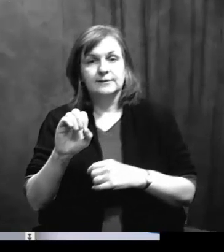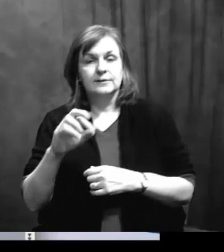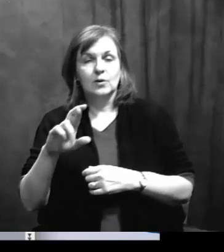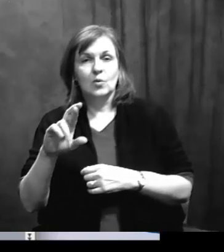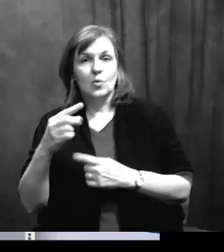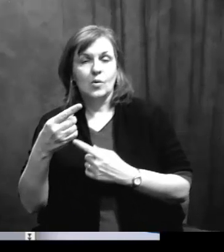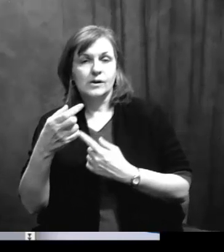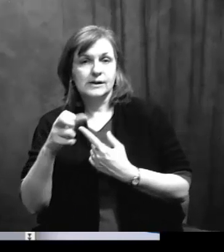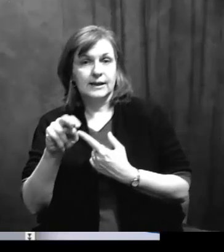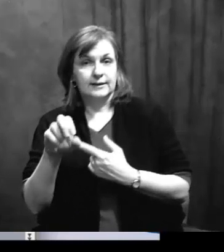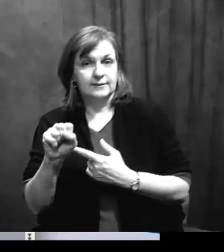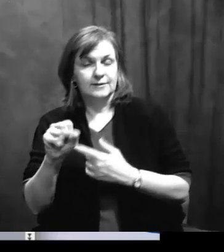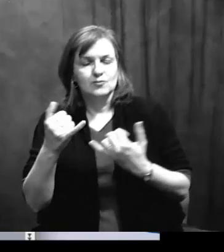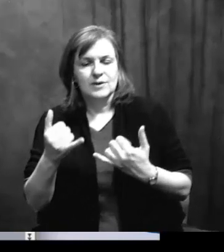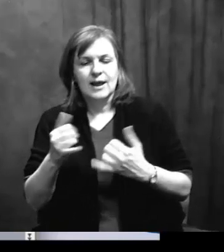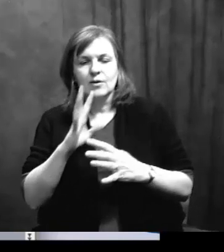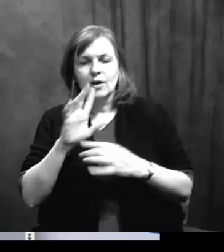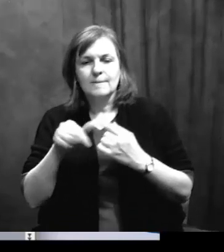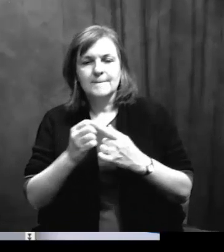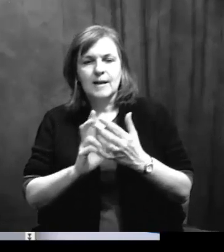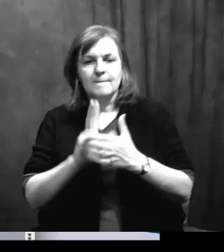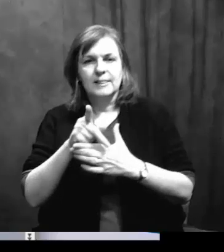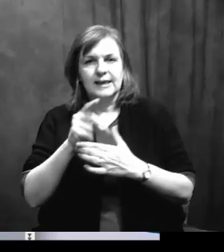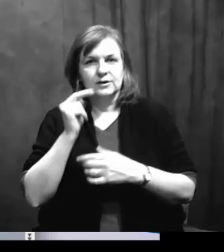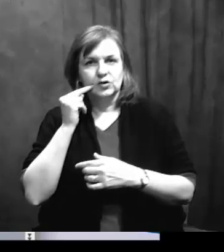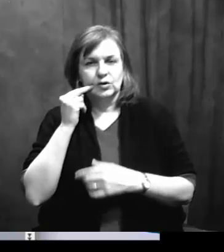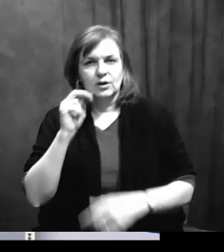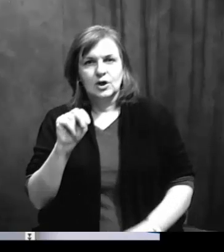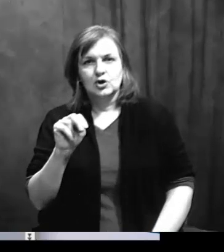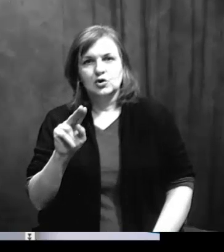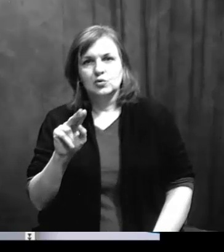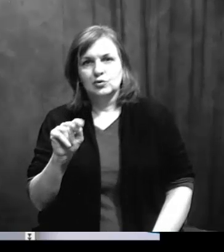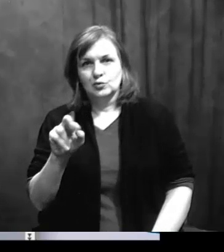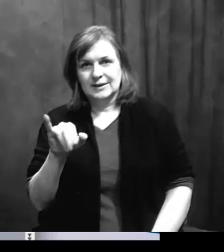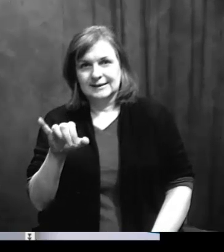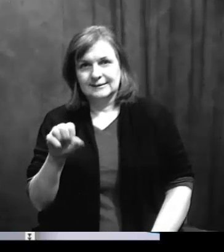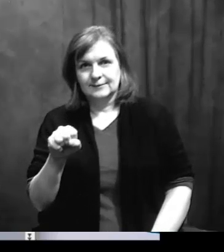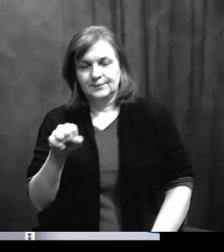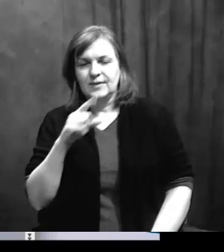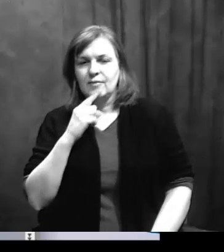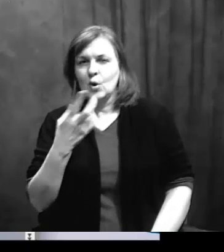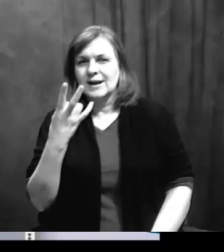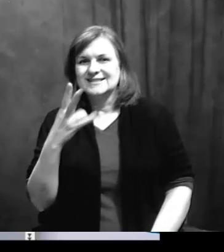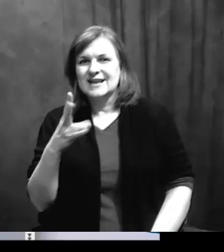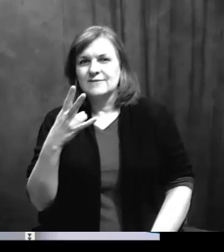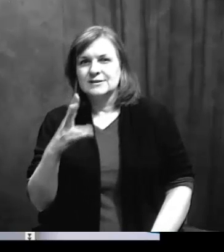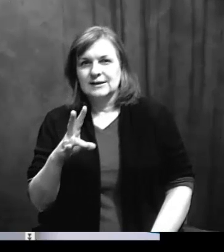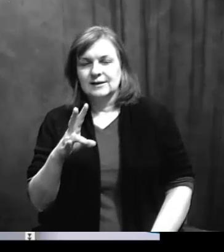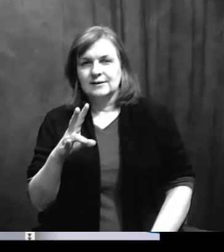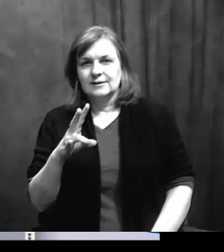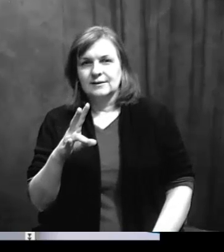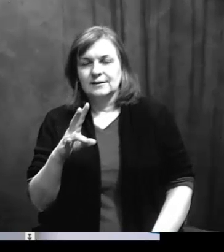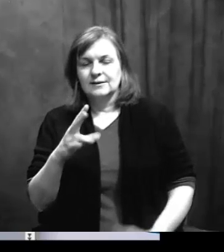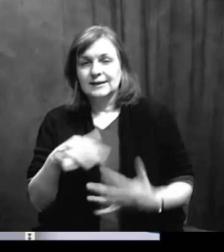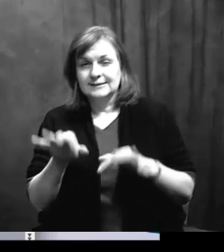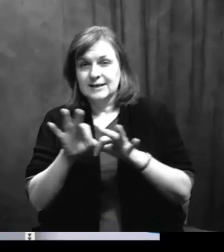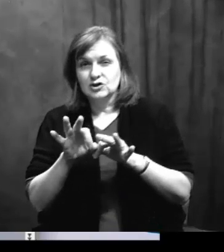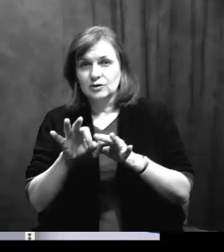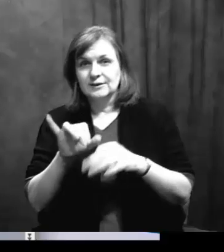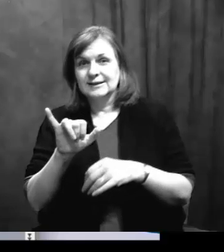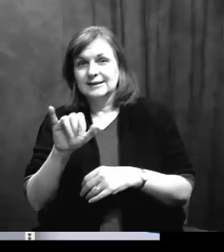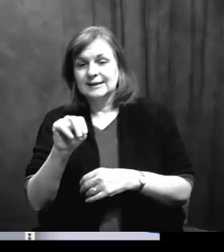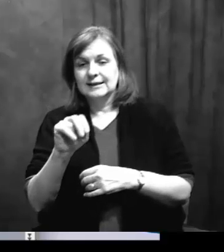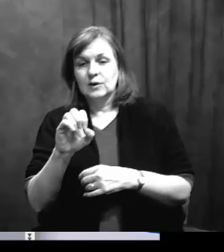to focus purely on plant nutrients. Plants have 17 essential inorganic nutrients